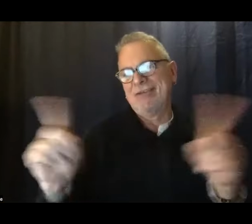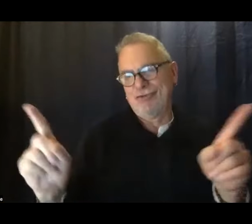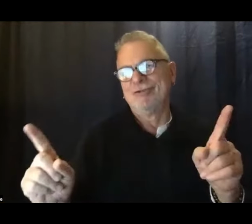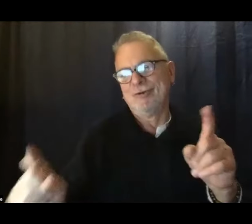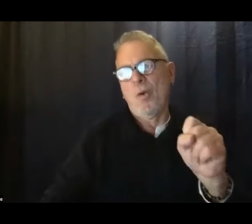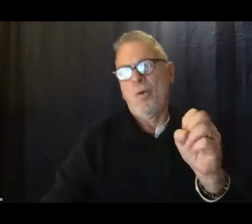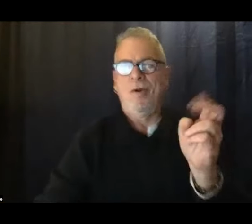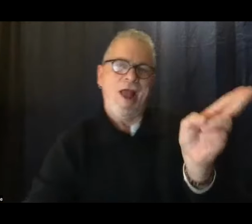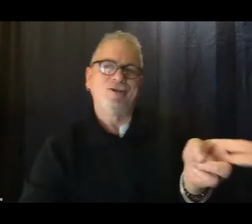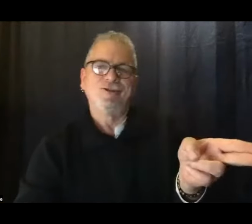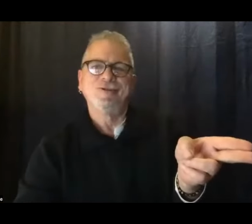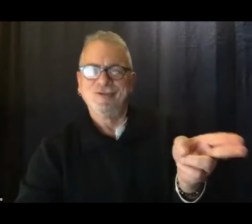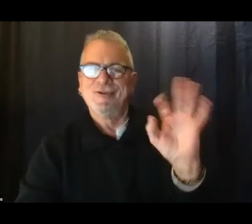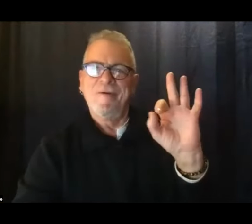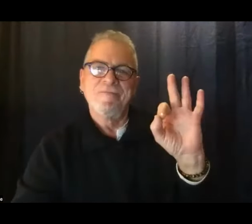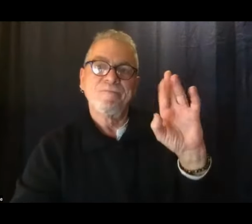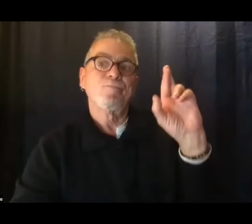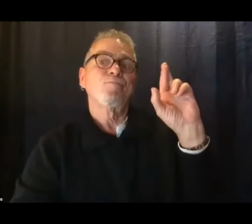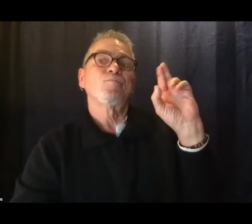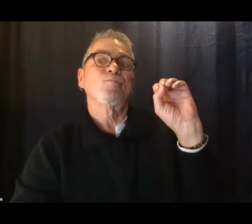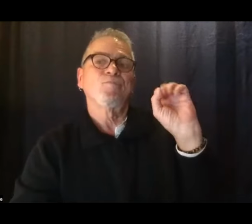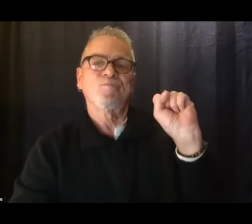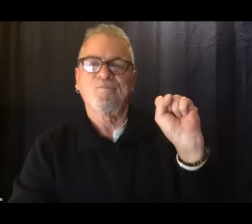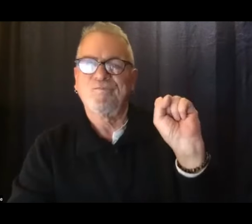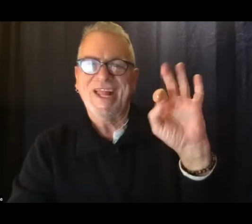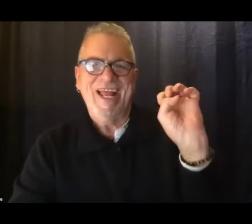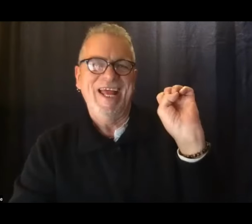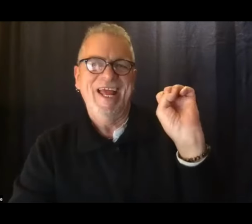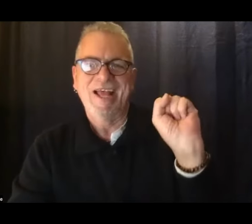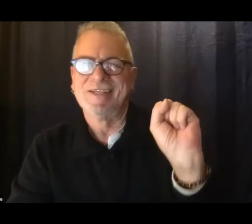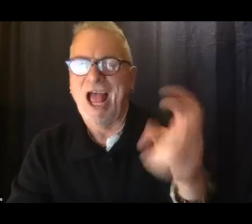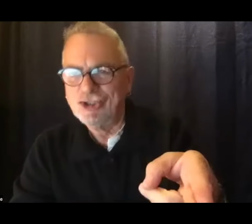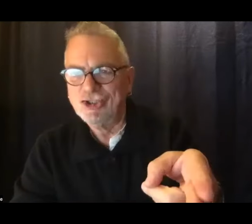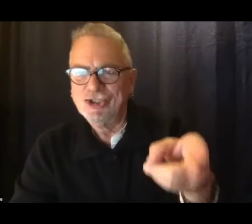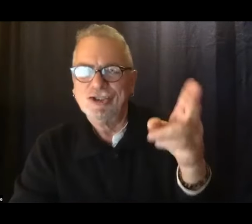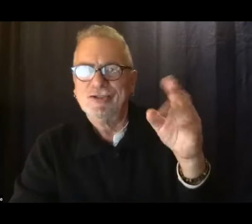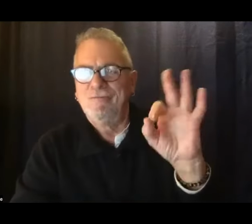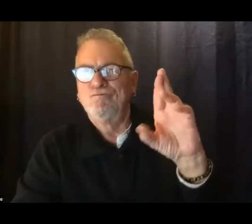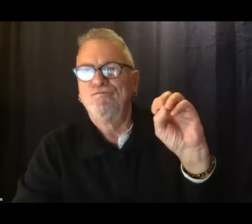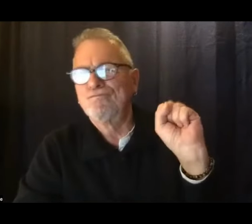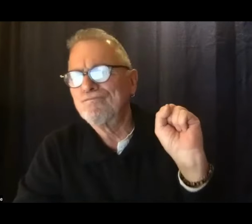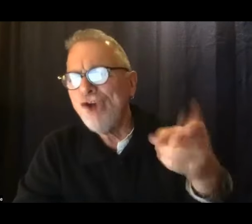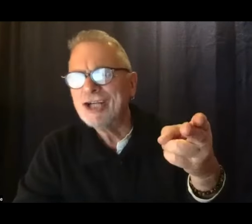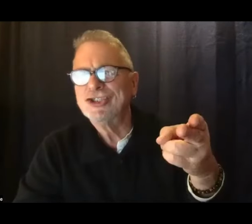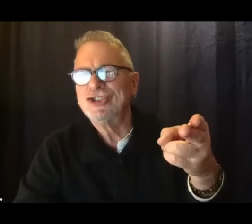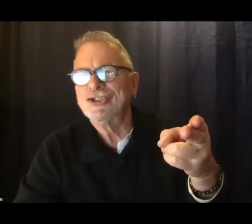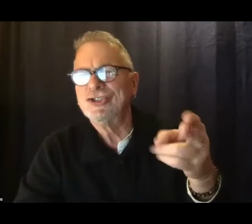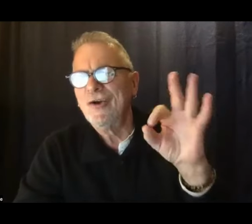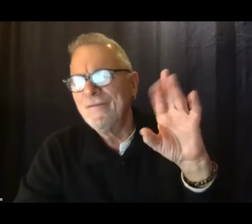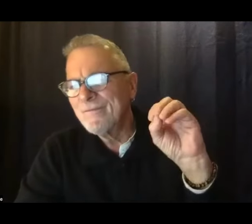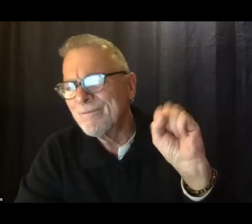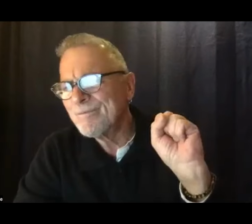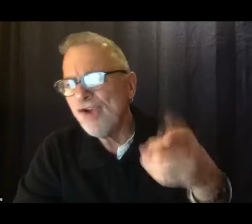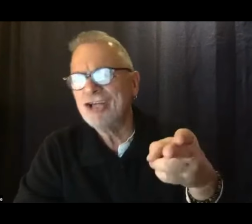orientation, the parameters of ASL are important. So when you have a lexicalized sign, the fresh and the H pops